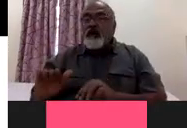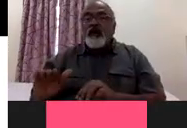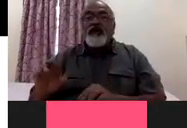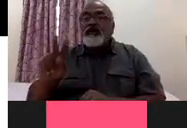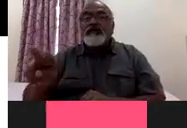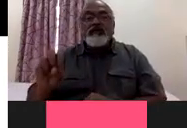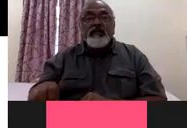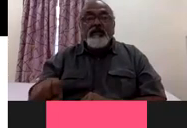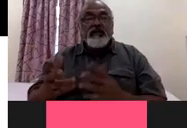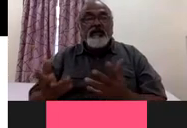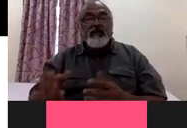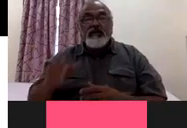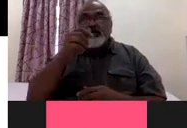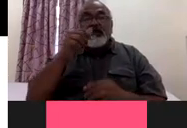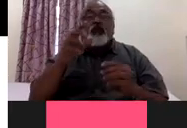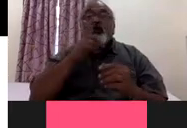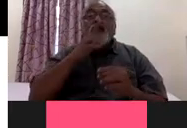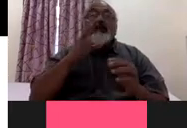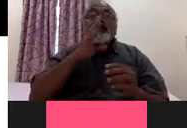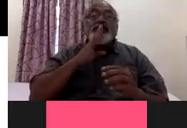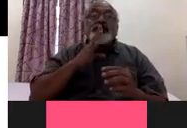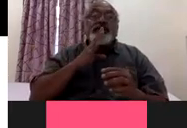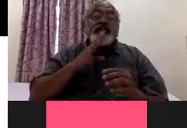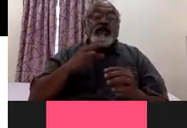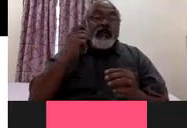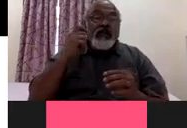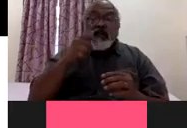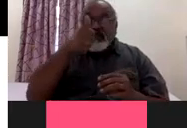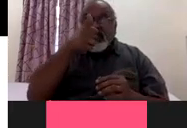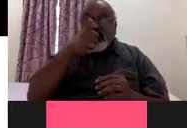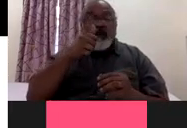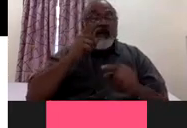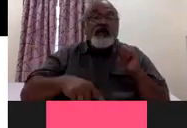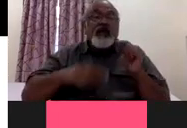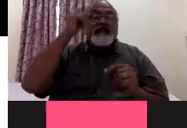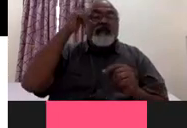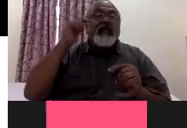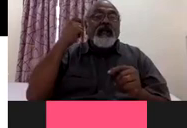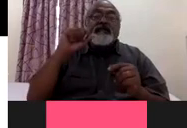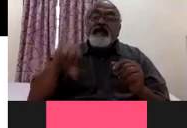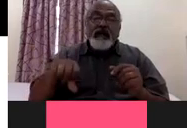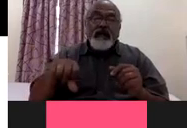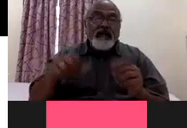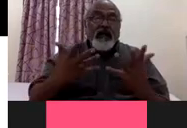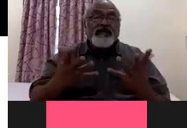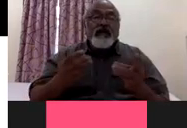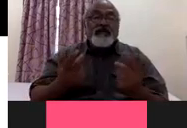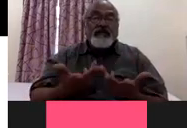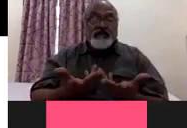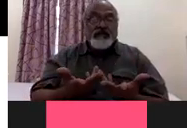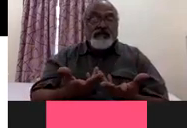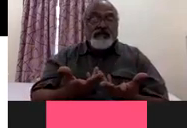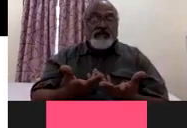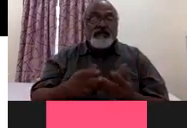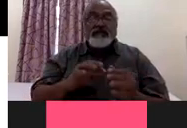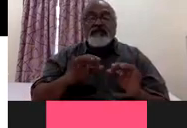I speak in Hindi, a lot of people here who understand English cannot get. They would not be able to access a similar